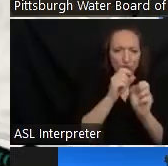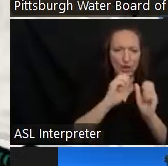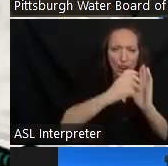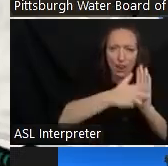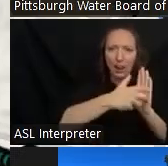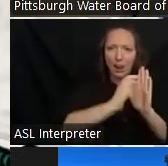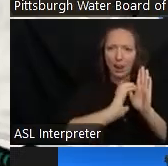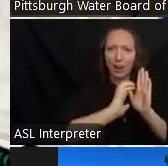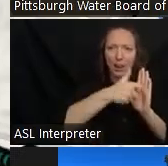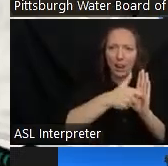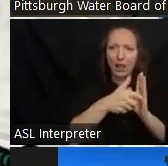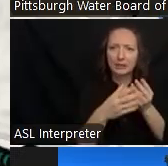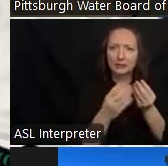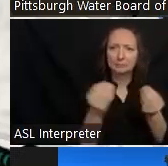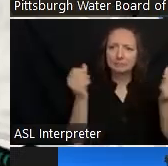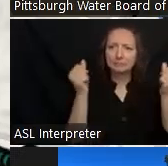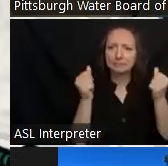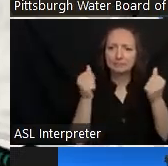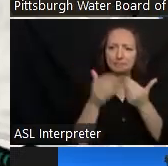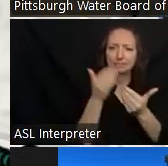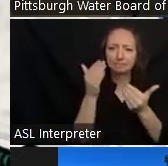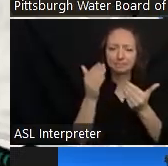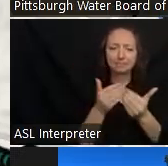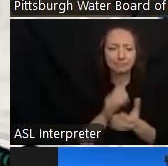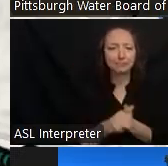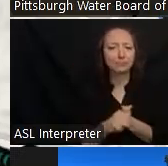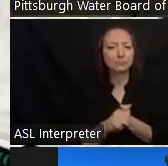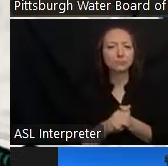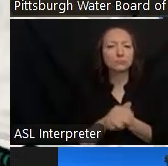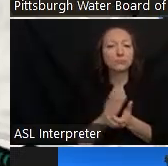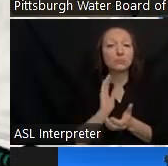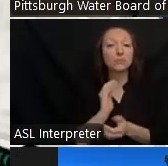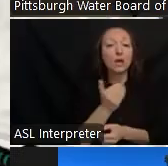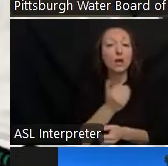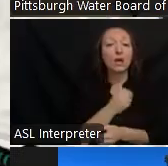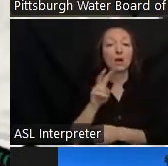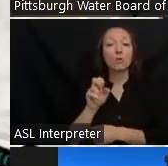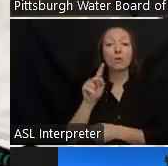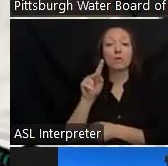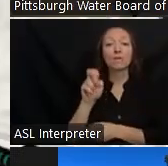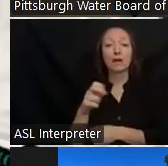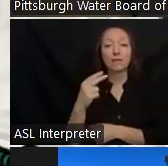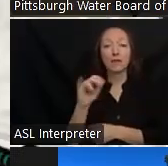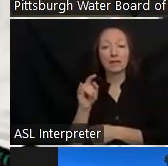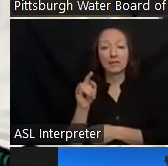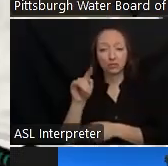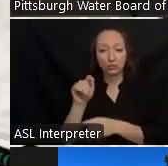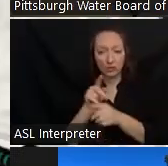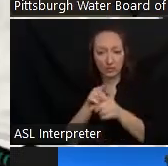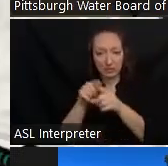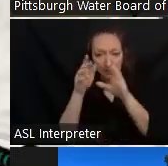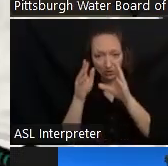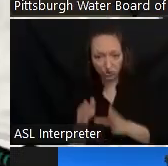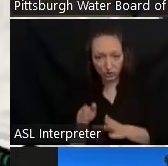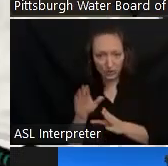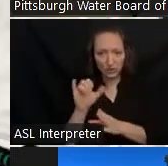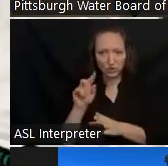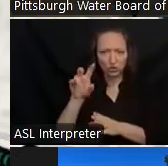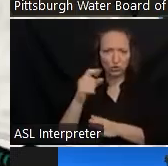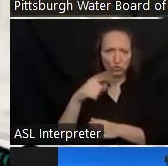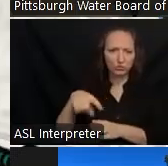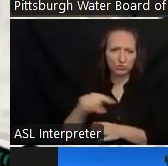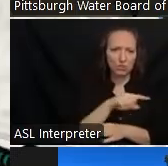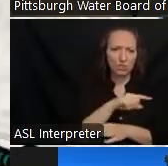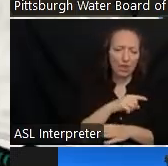turned. Those valve and hydrant specialists and our crews also perform hydrant repairs if needed, or hydrant replacements. And we